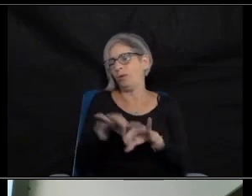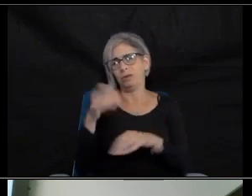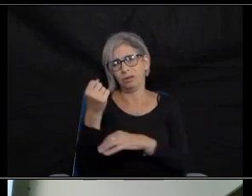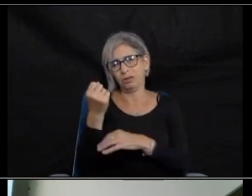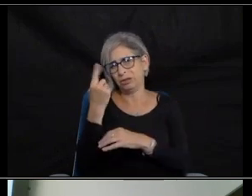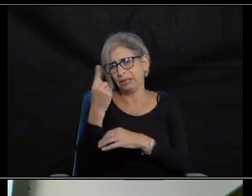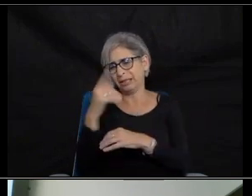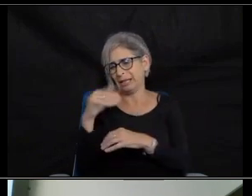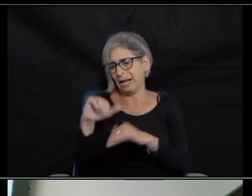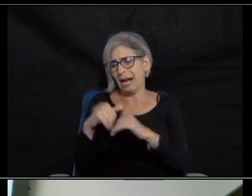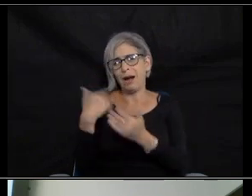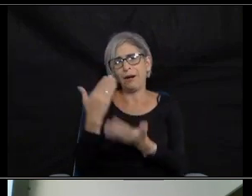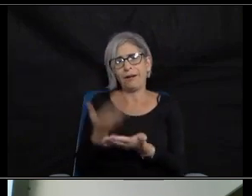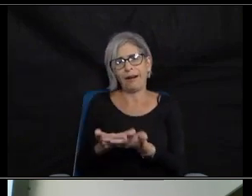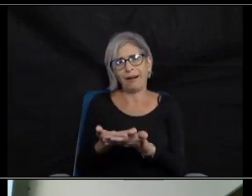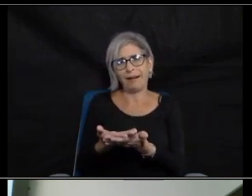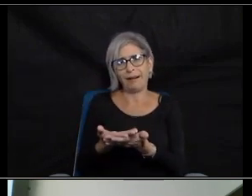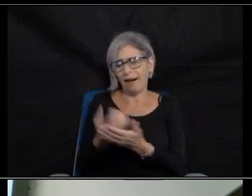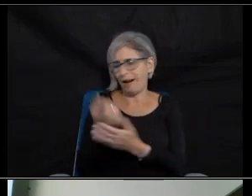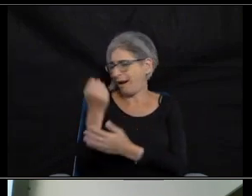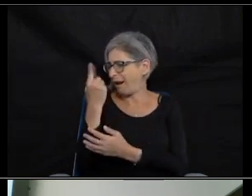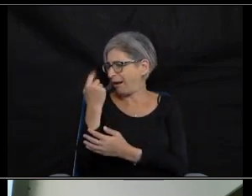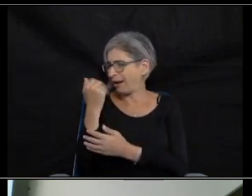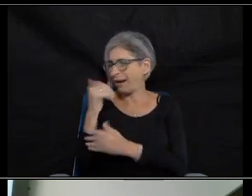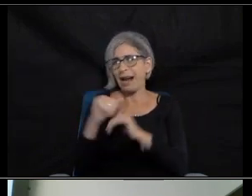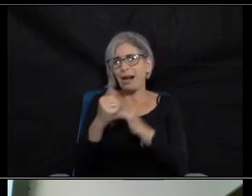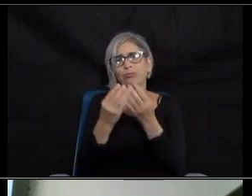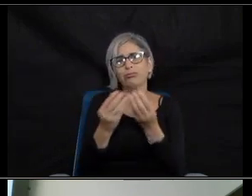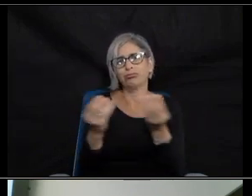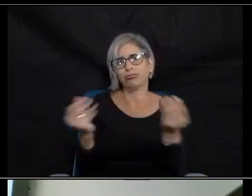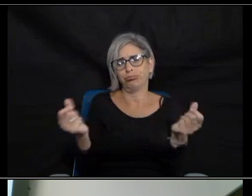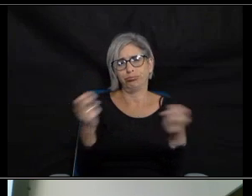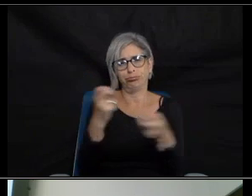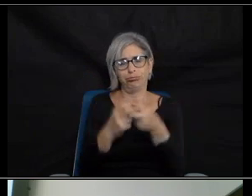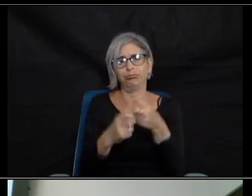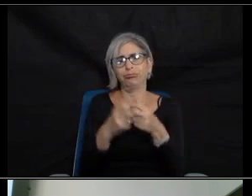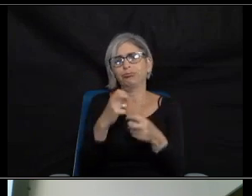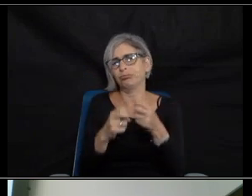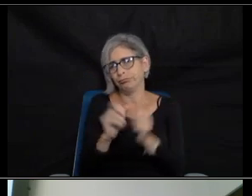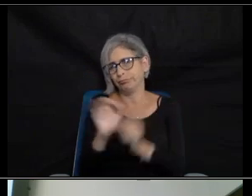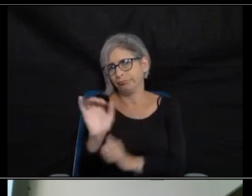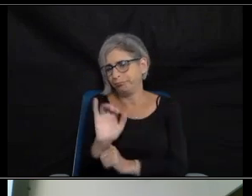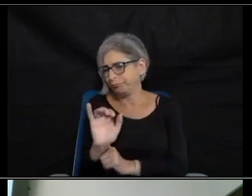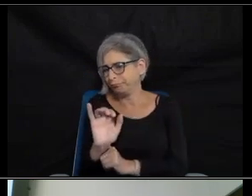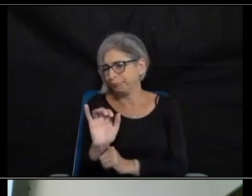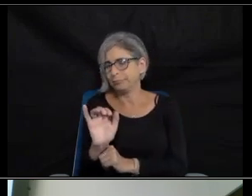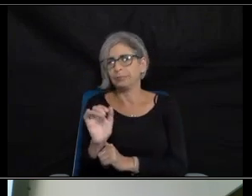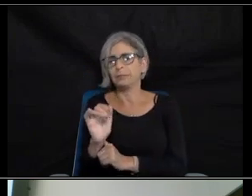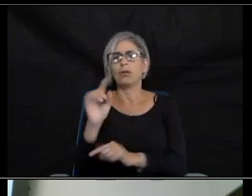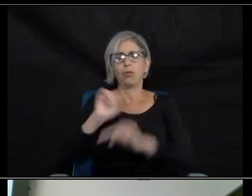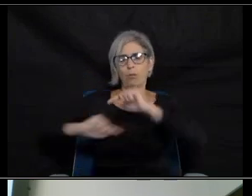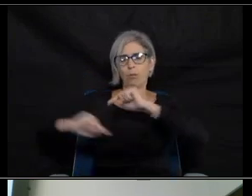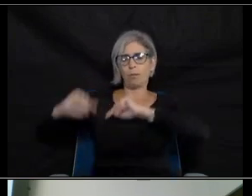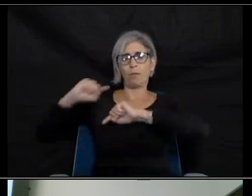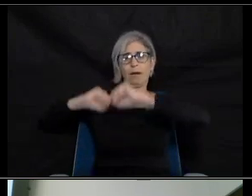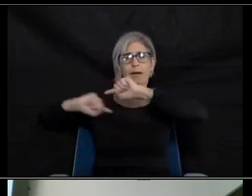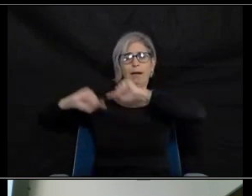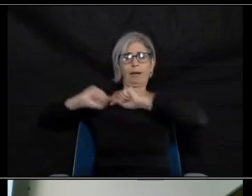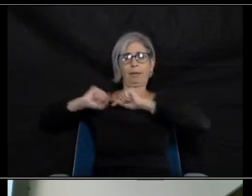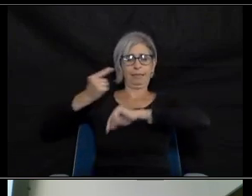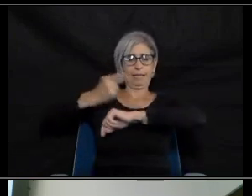got here to understand how we solved this problem. So I want to go all the way back to day